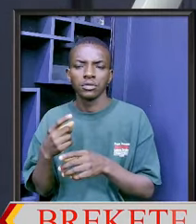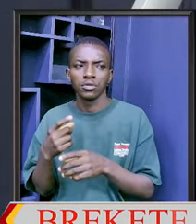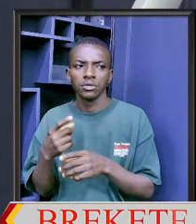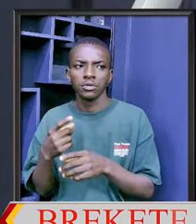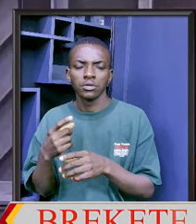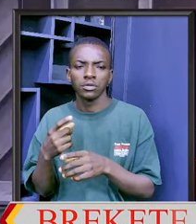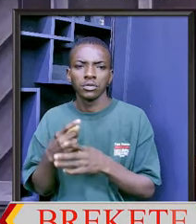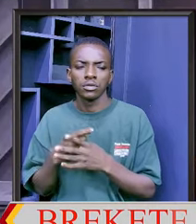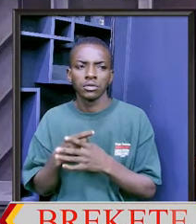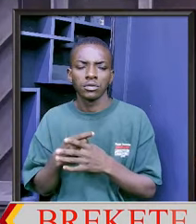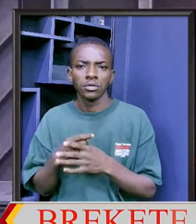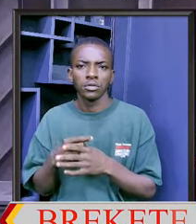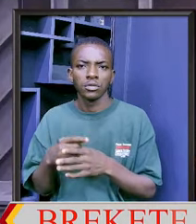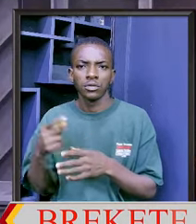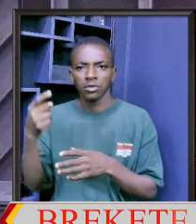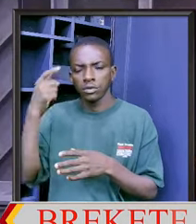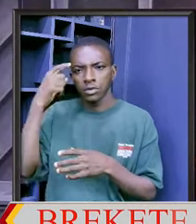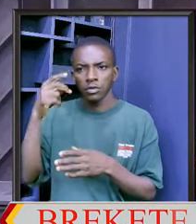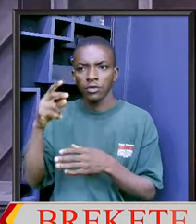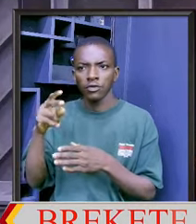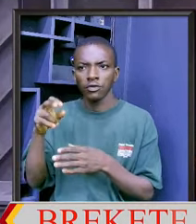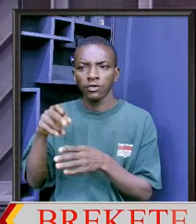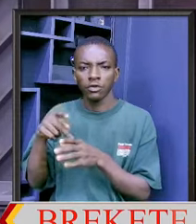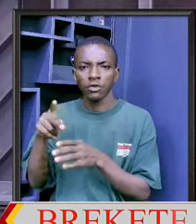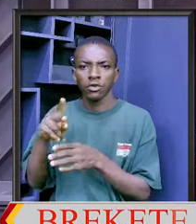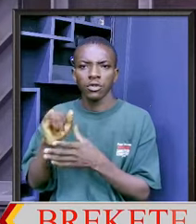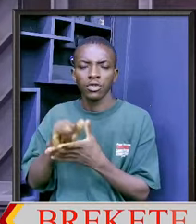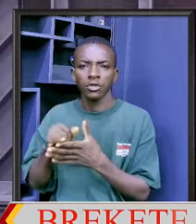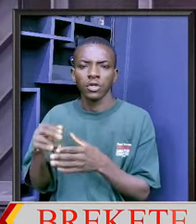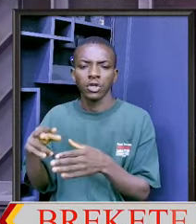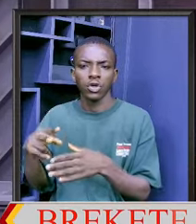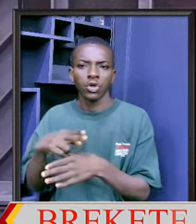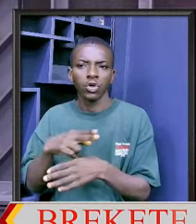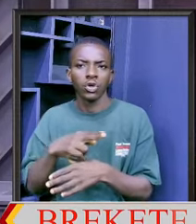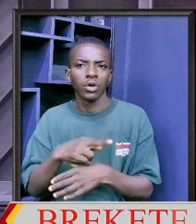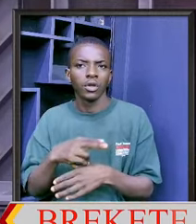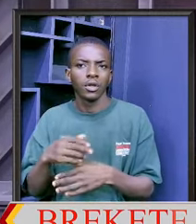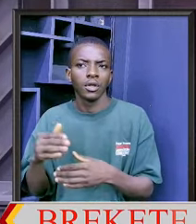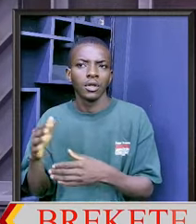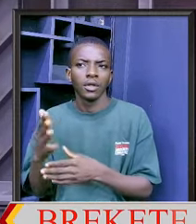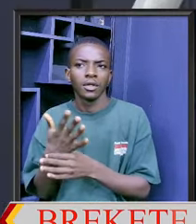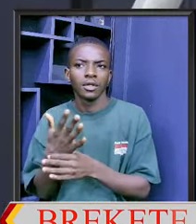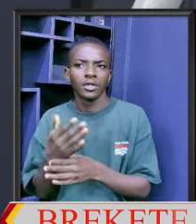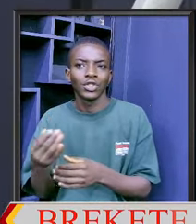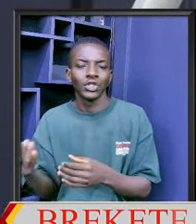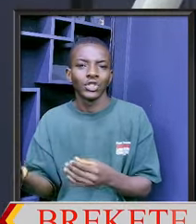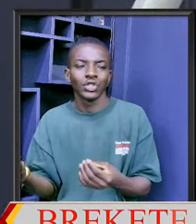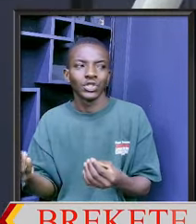You can imagine. This vulcanizer, he say in the cut grass,